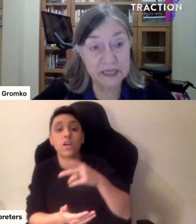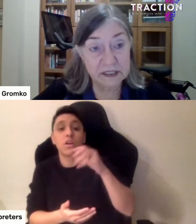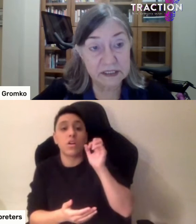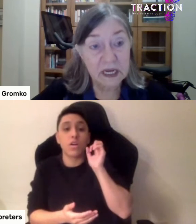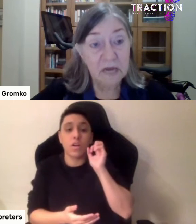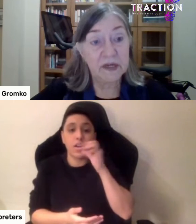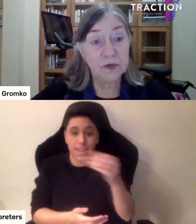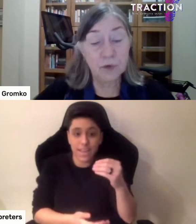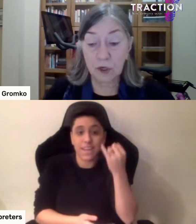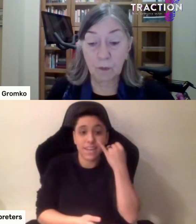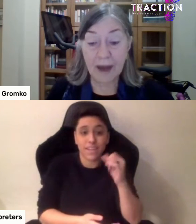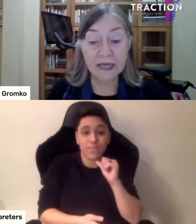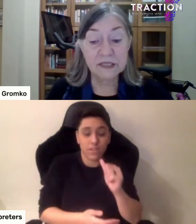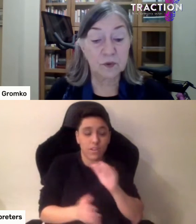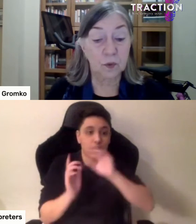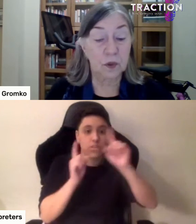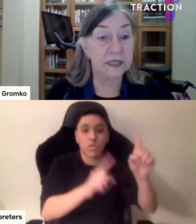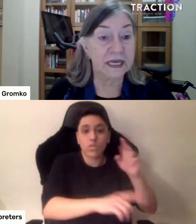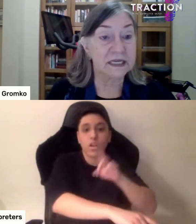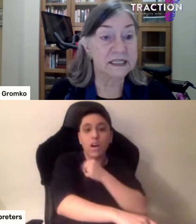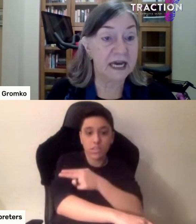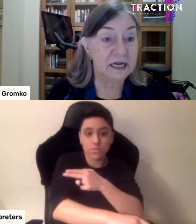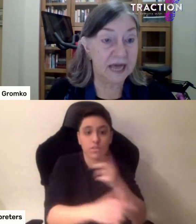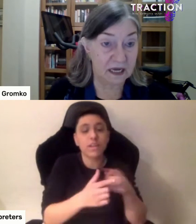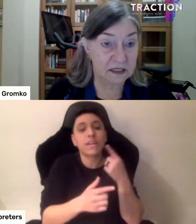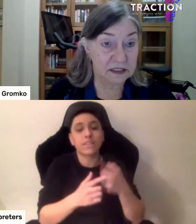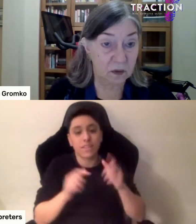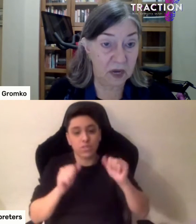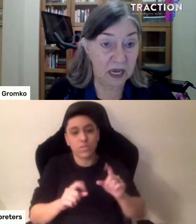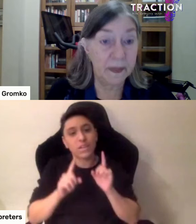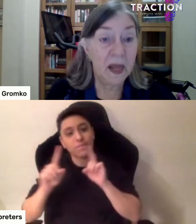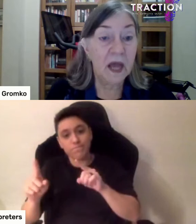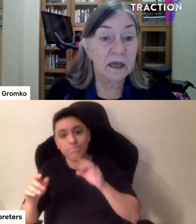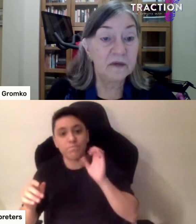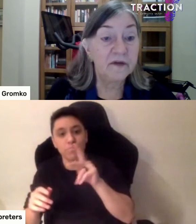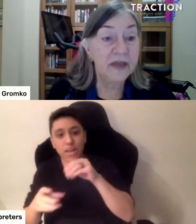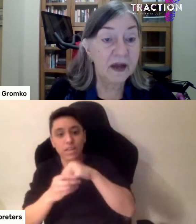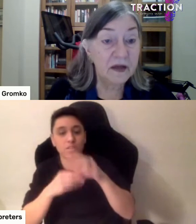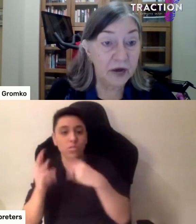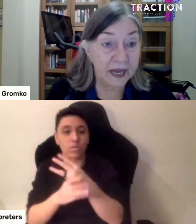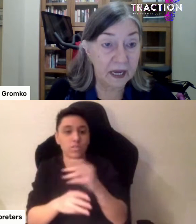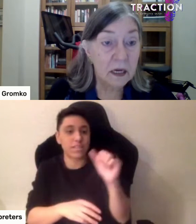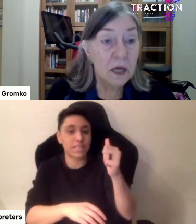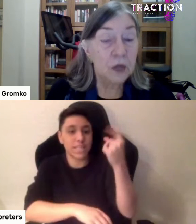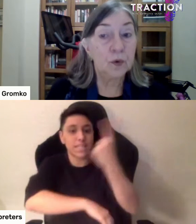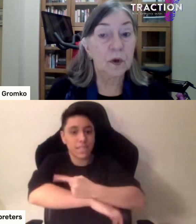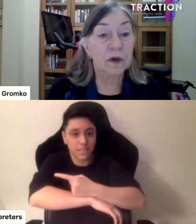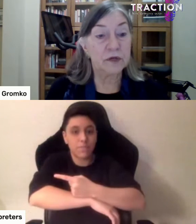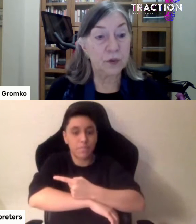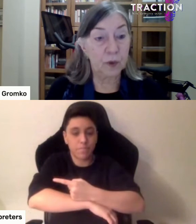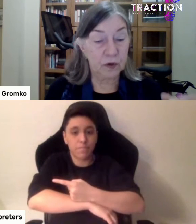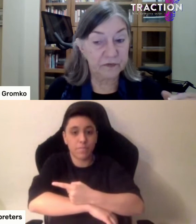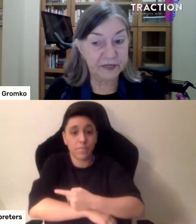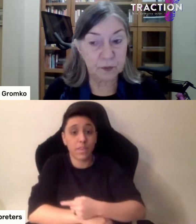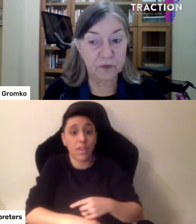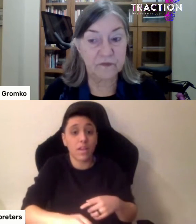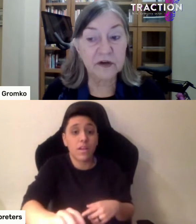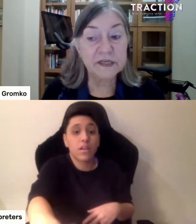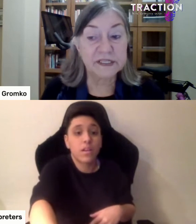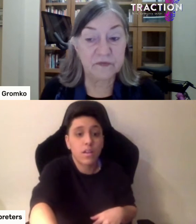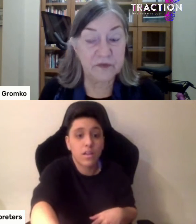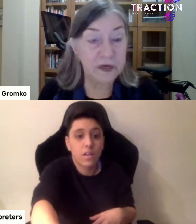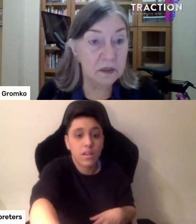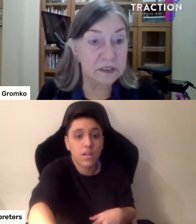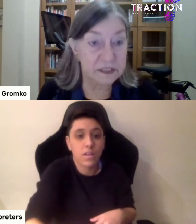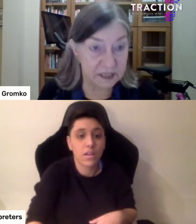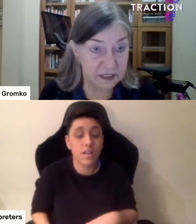severe disease, then you can go back into the world in 10 days, okay? If, on the other hand, you were afflicted with